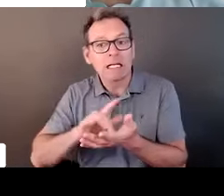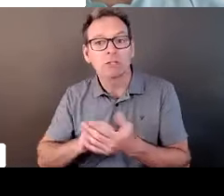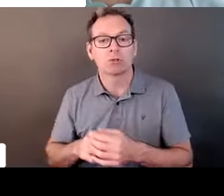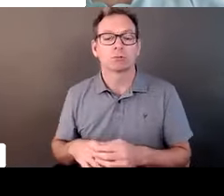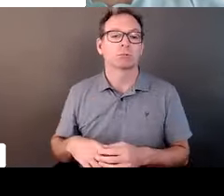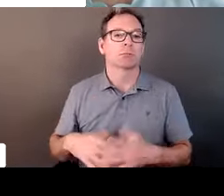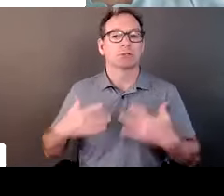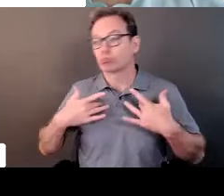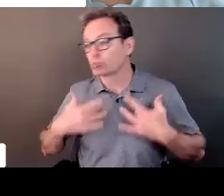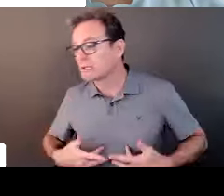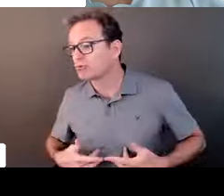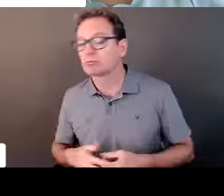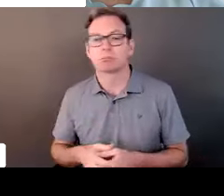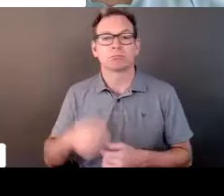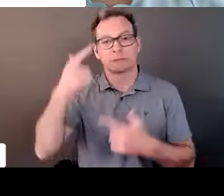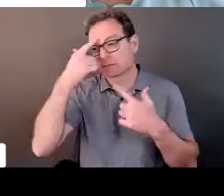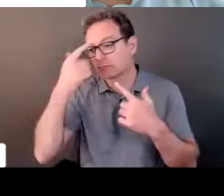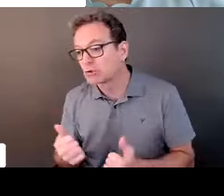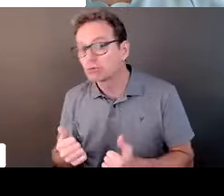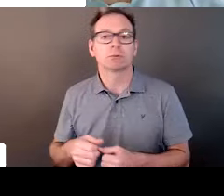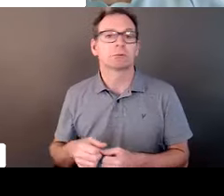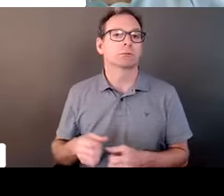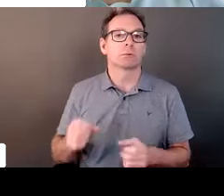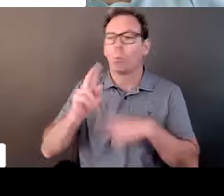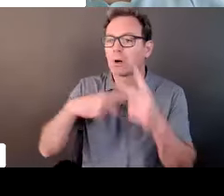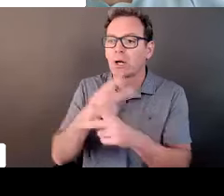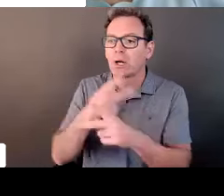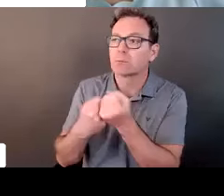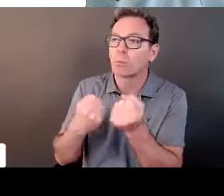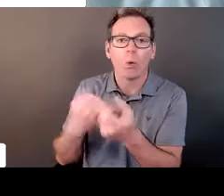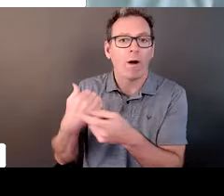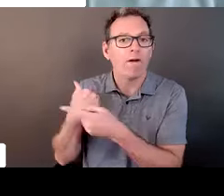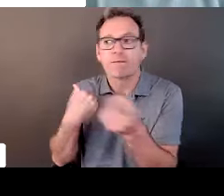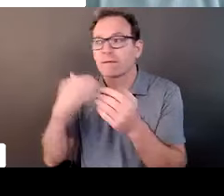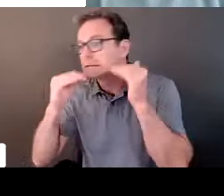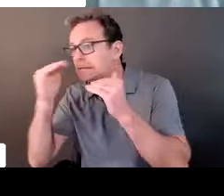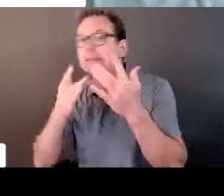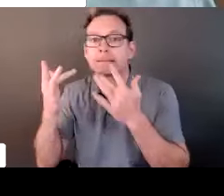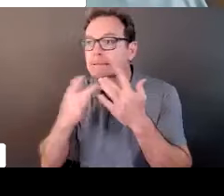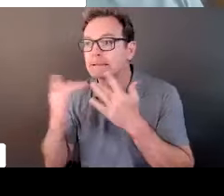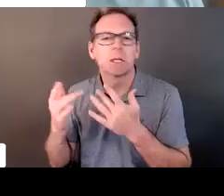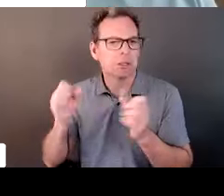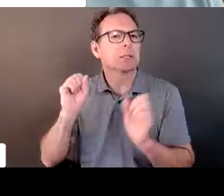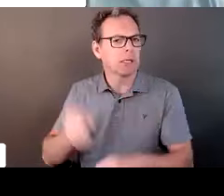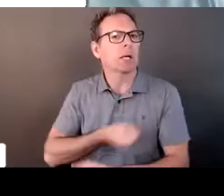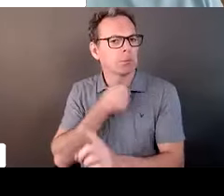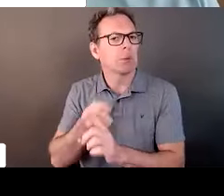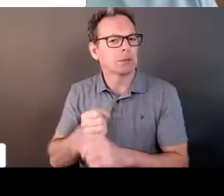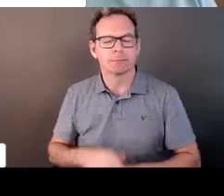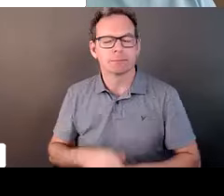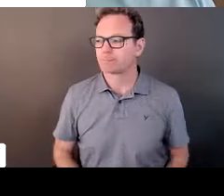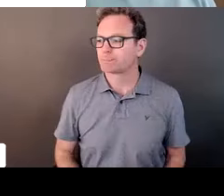of social support as well. There are a variety of normal and common changes that occur